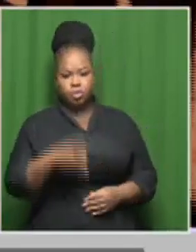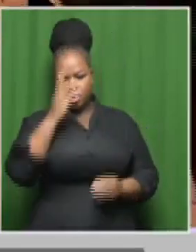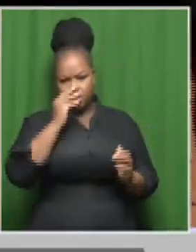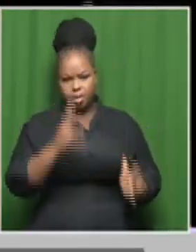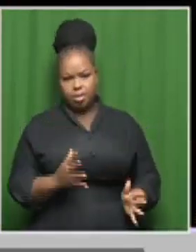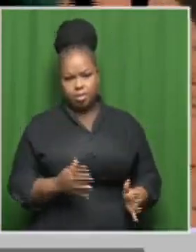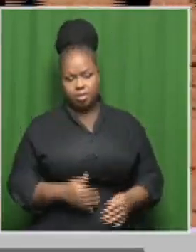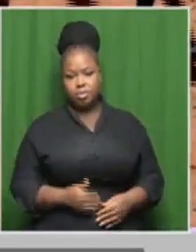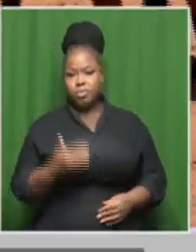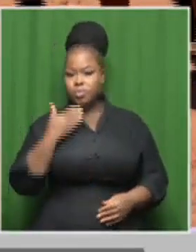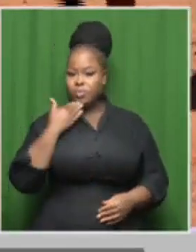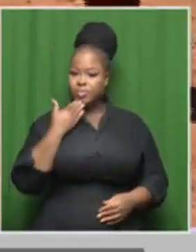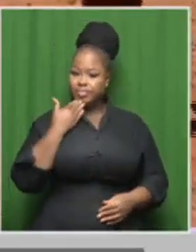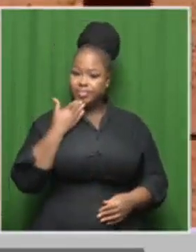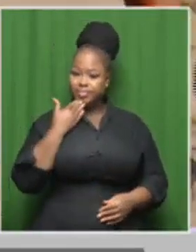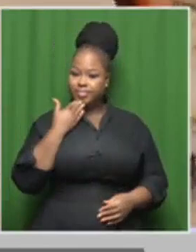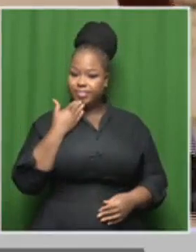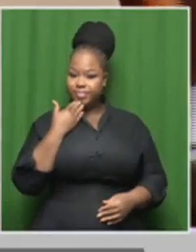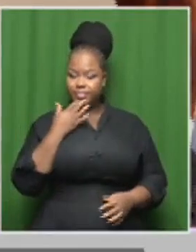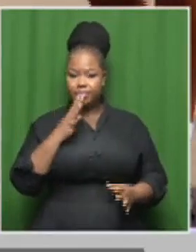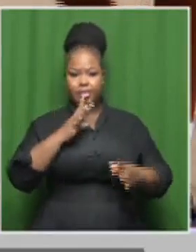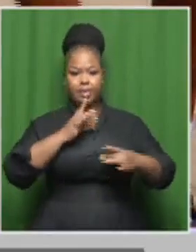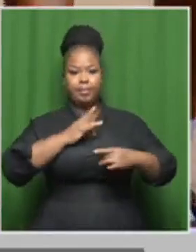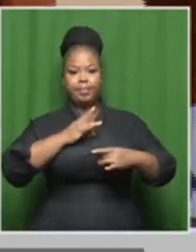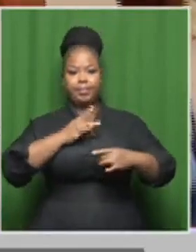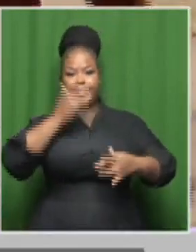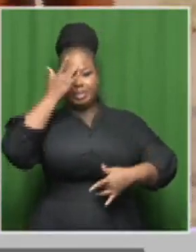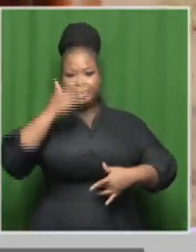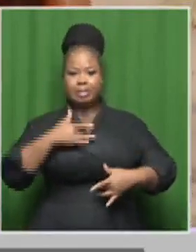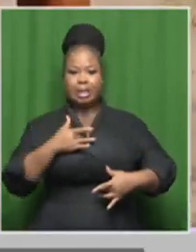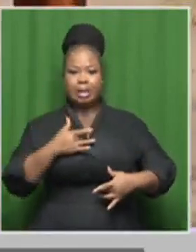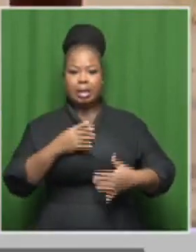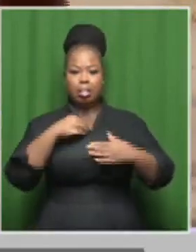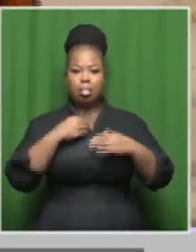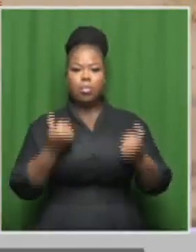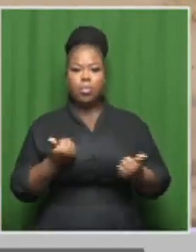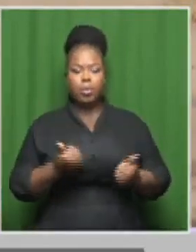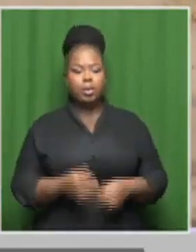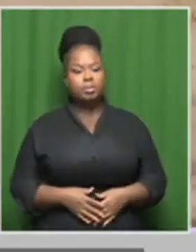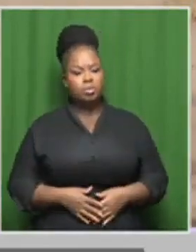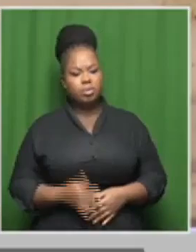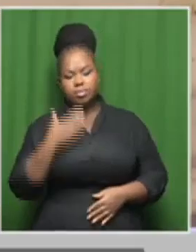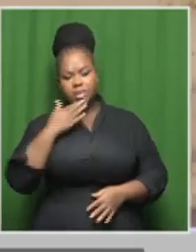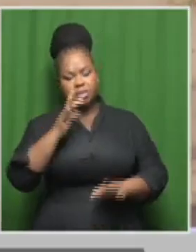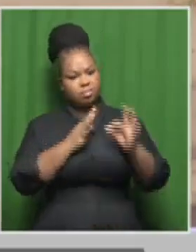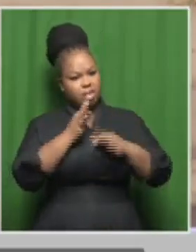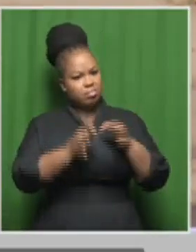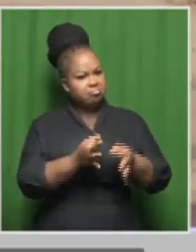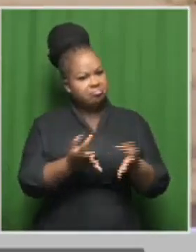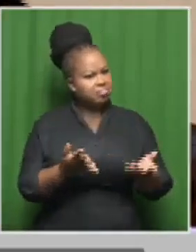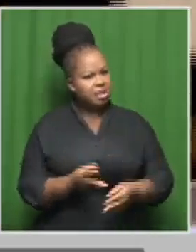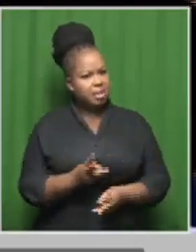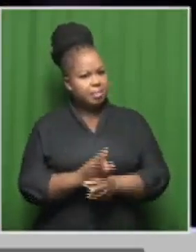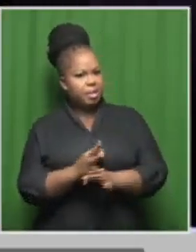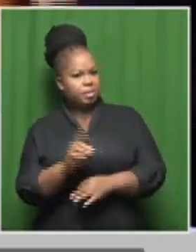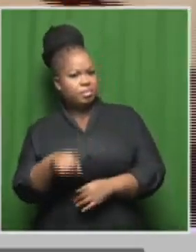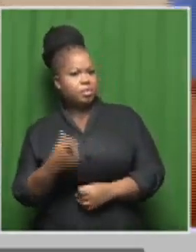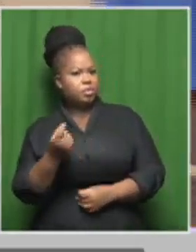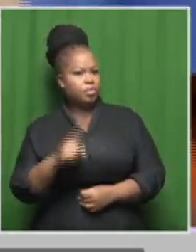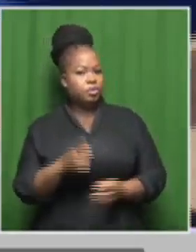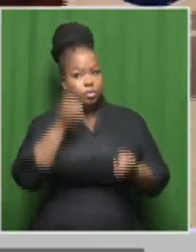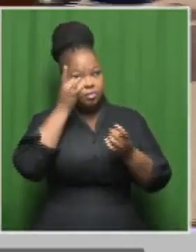that, are infected, talk to us about what the procedures are that the parents need to undergo, perhaps to alert